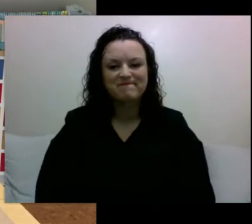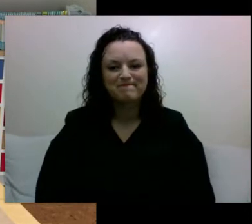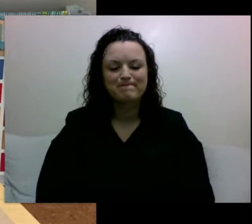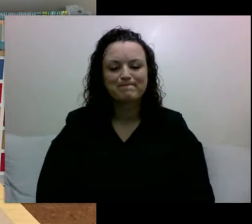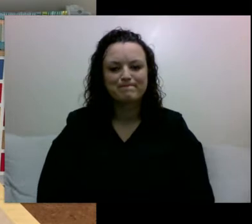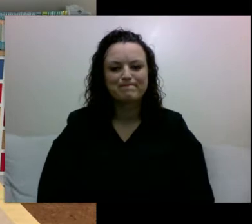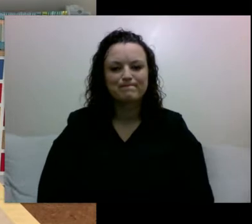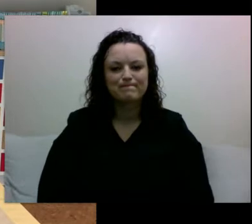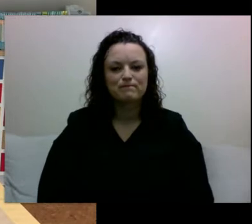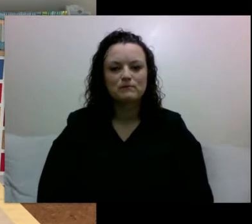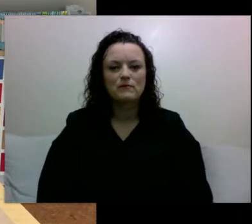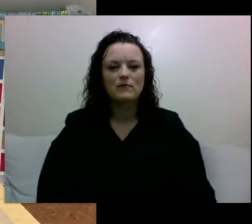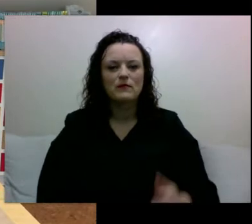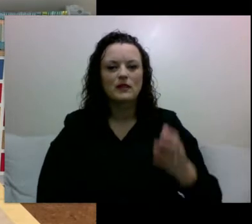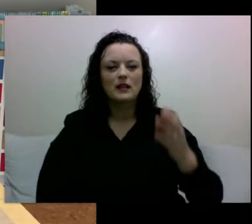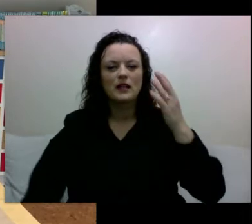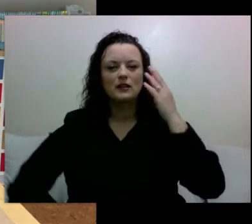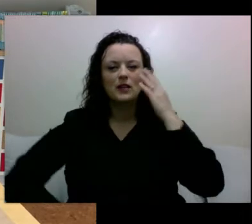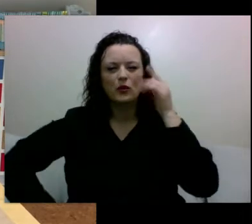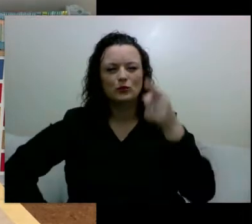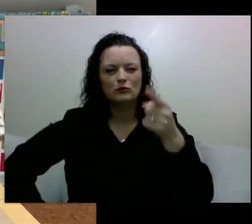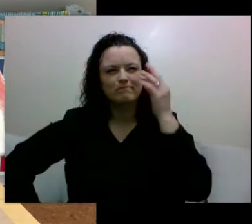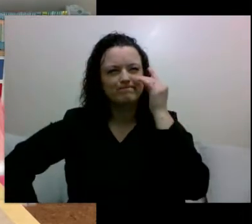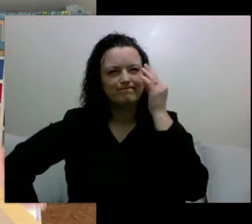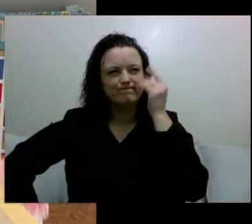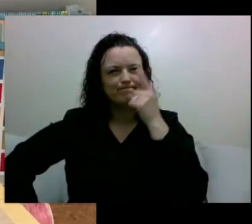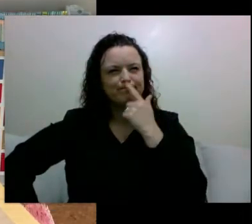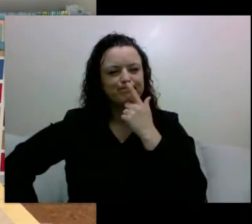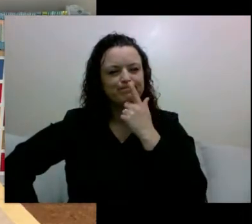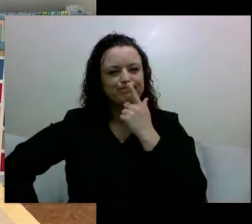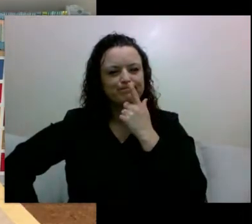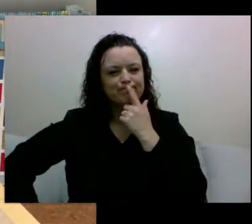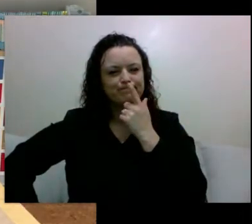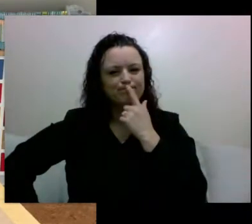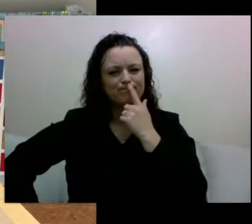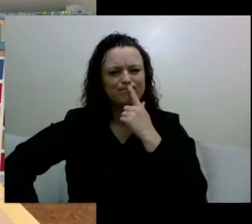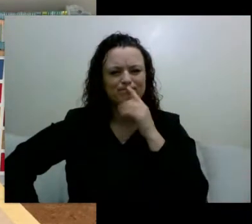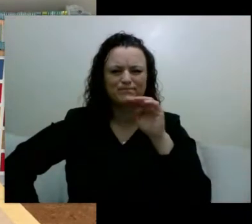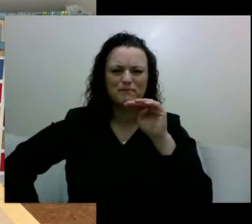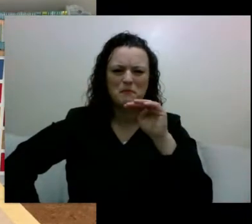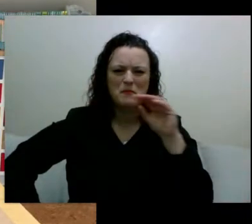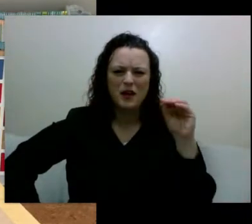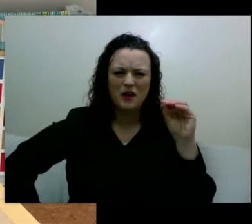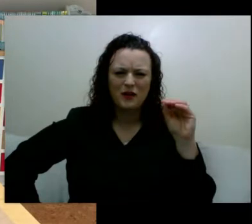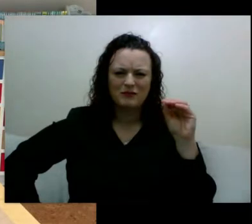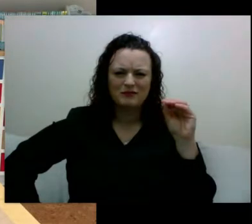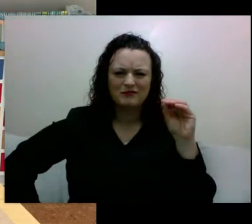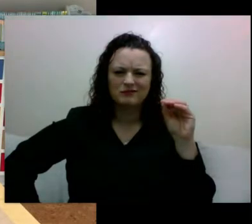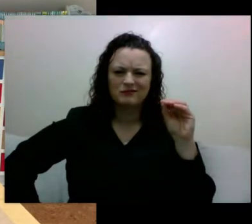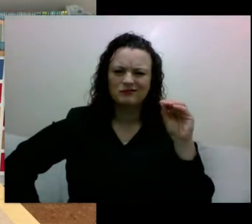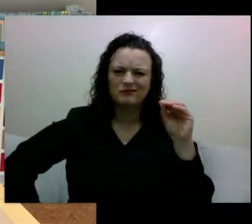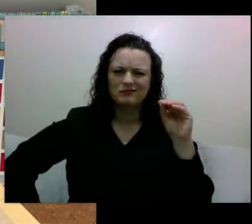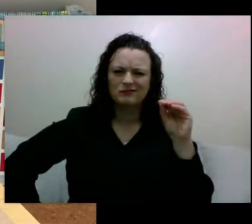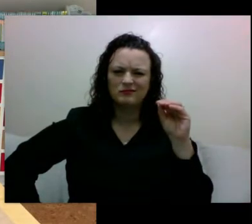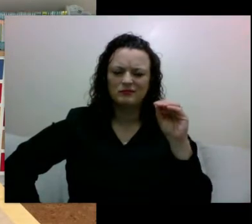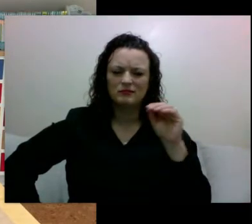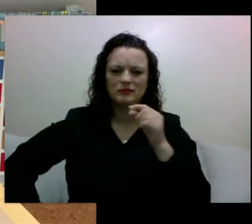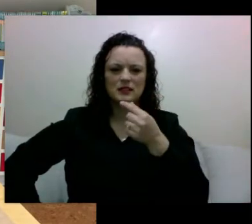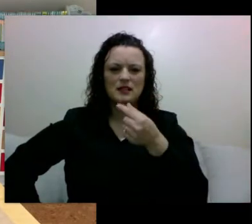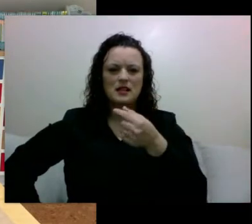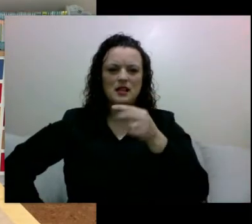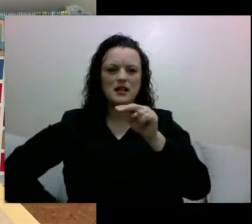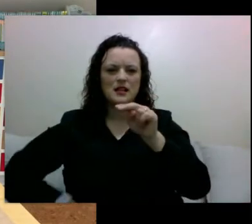I know what you're asking now. You're saying, Mo, how did Nanette and all of